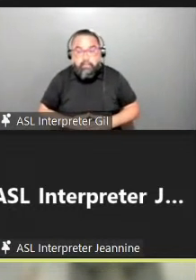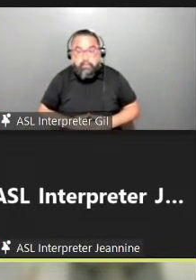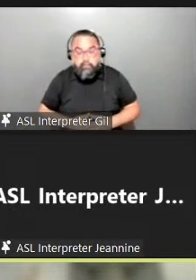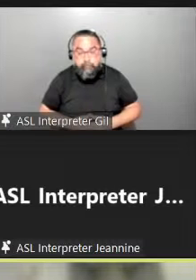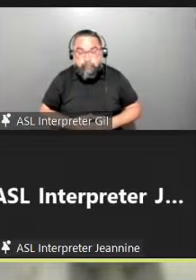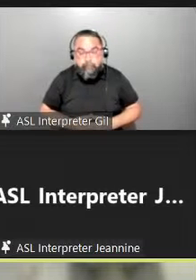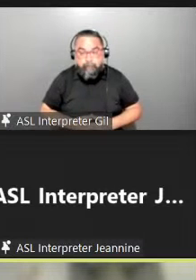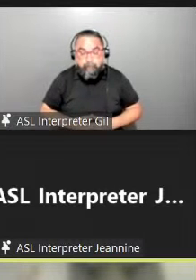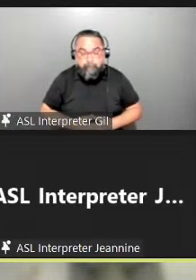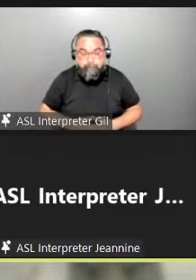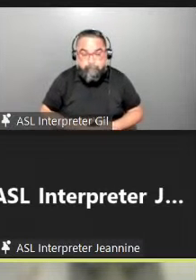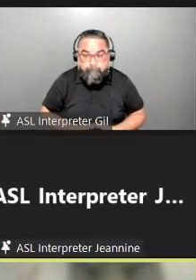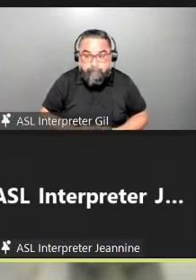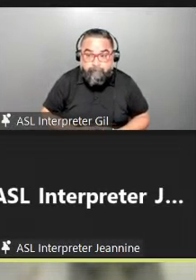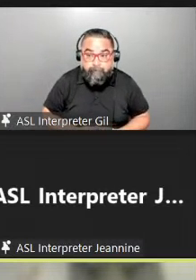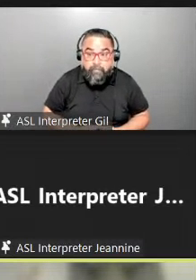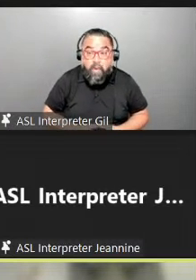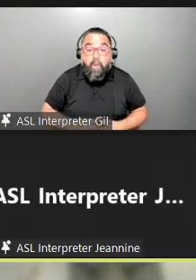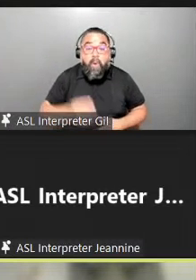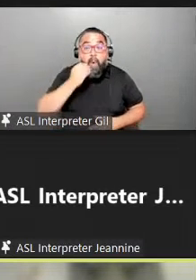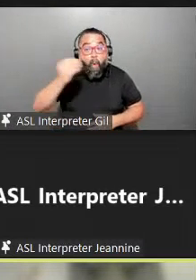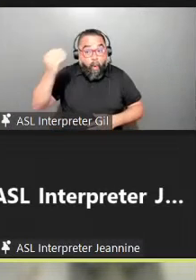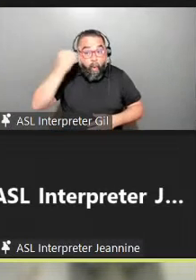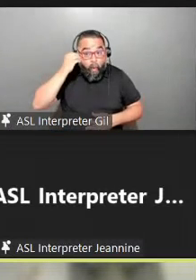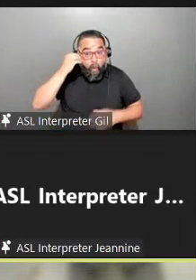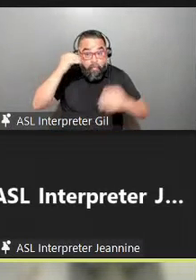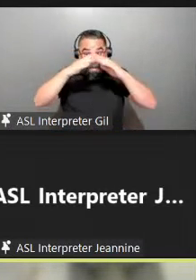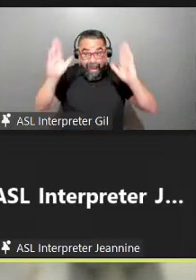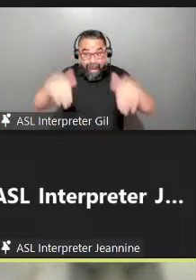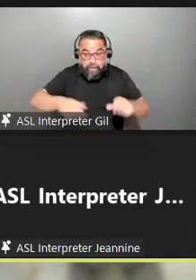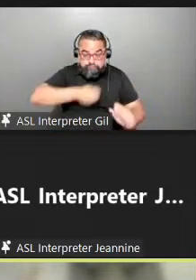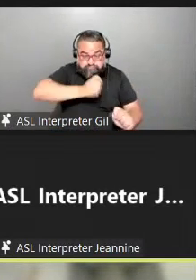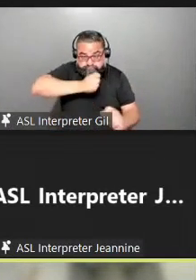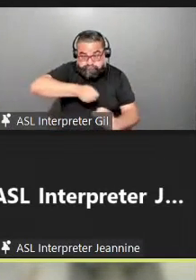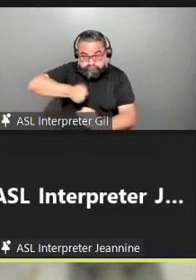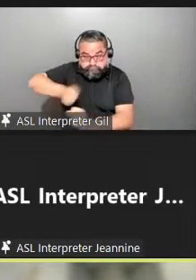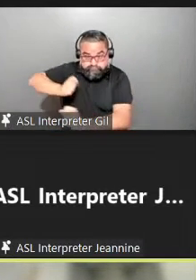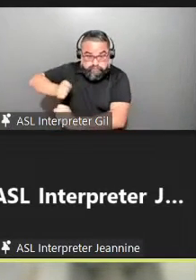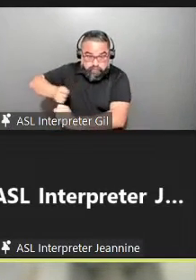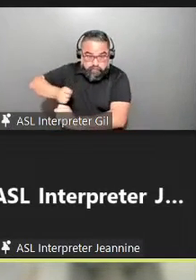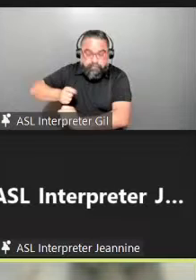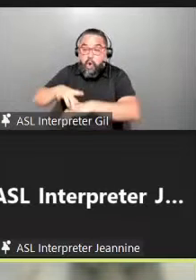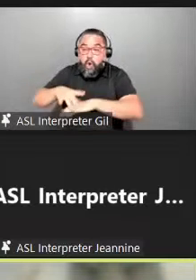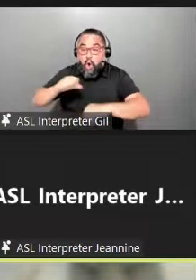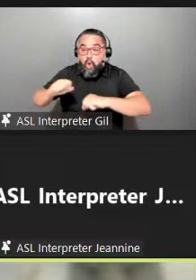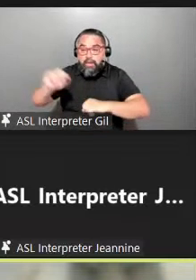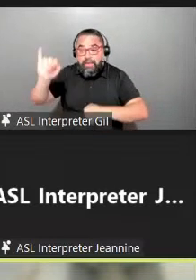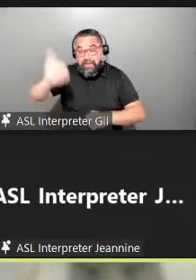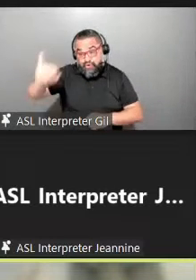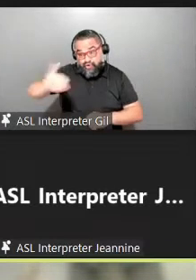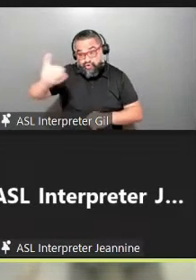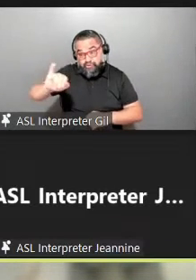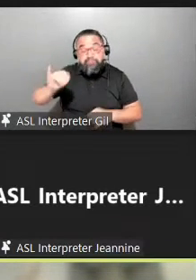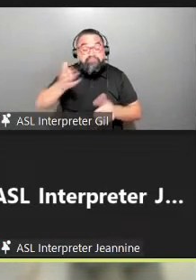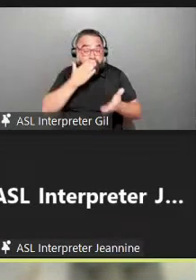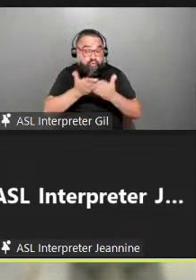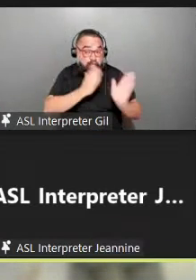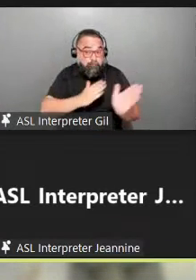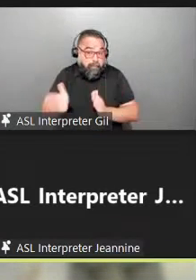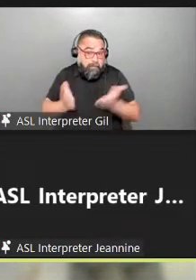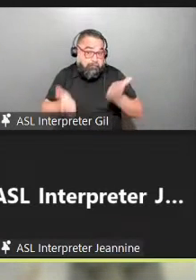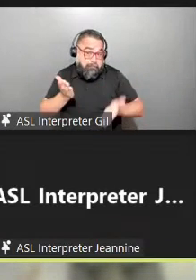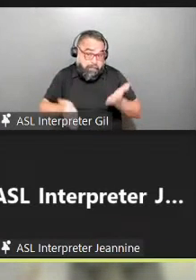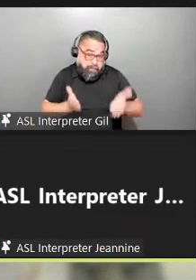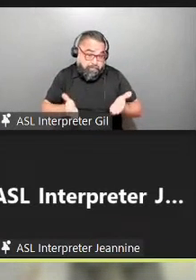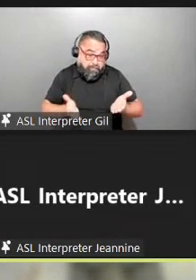Consider whether earthquake insurance makes sense for you as part of your financial plan. Even if you're not a homeowner, you can secure